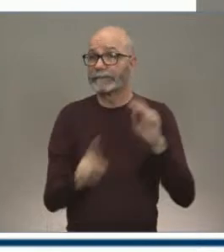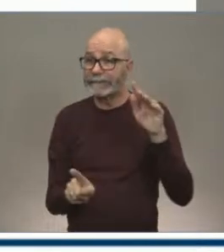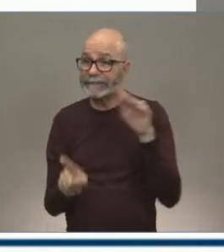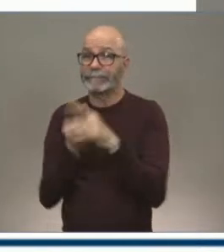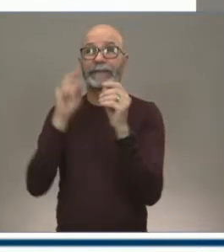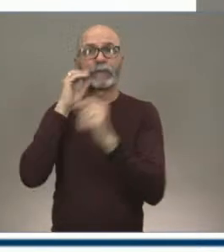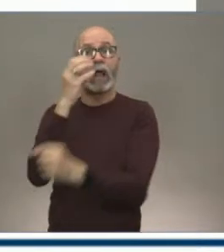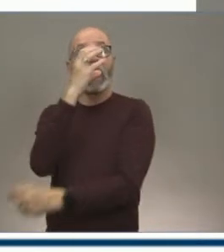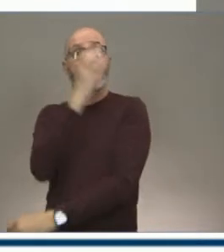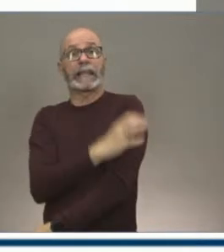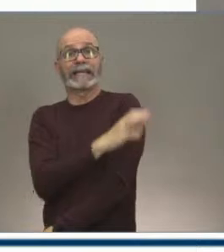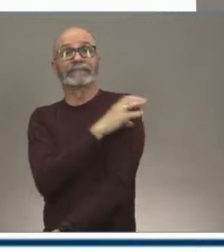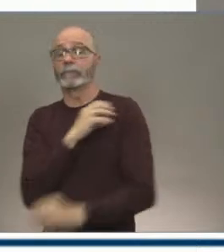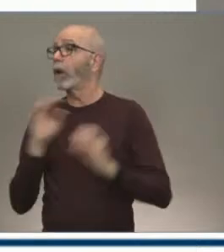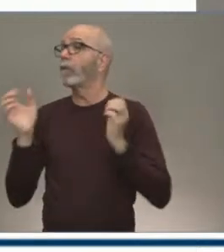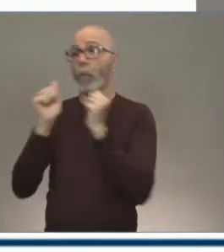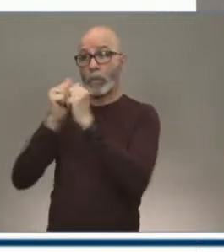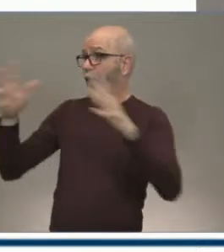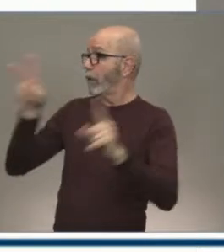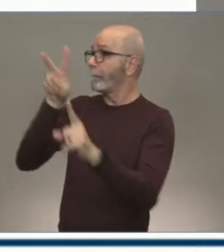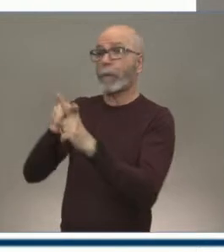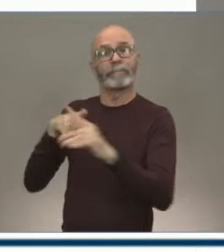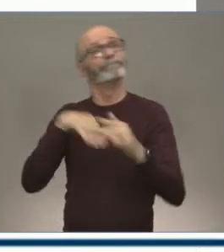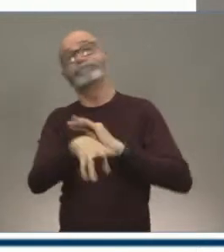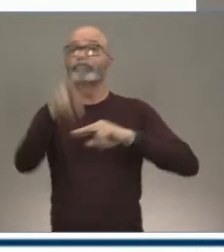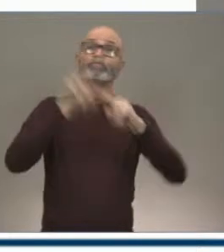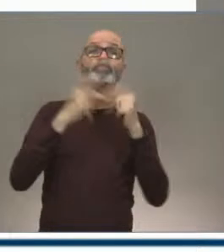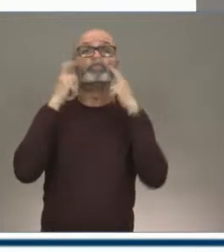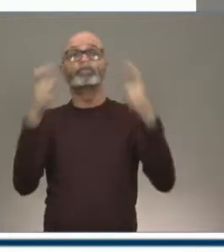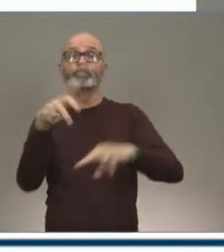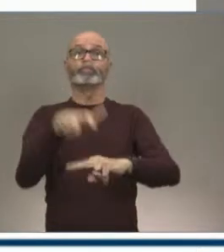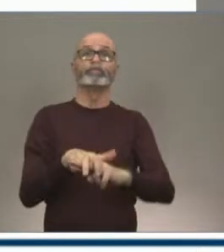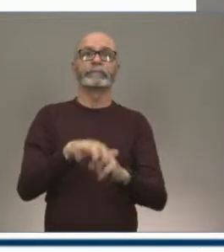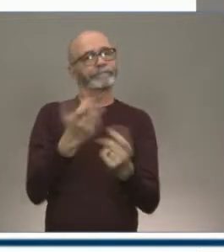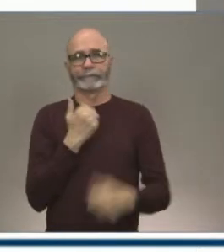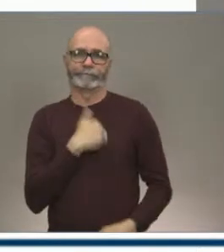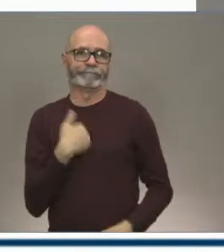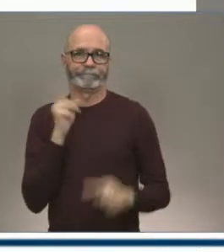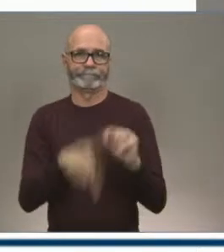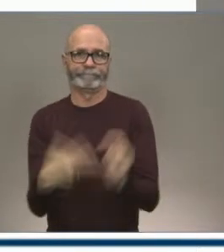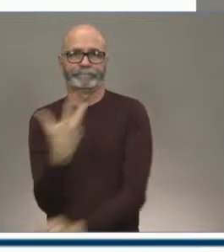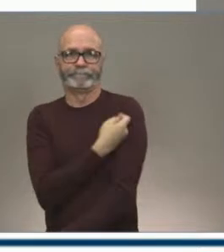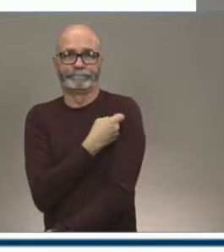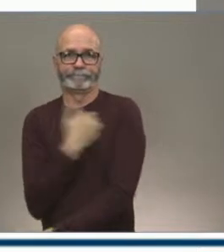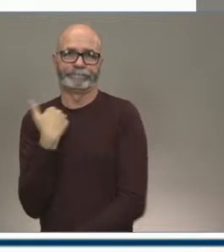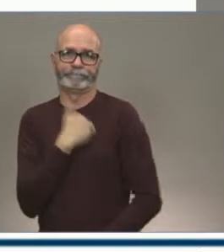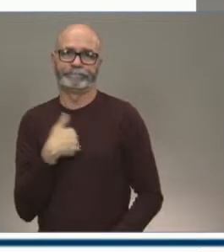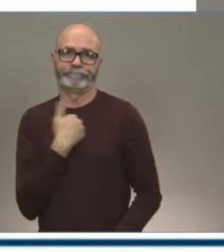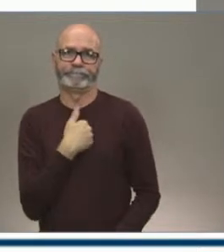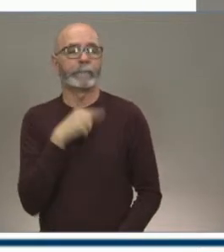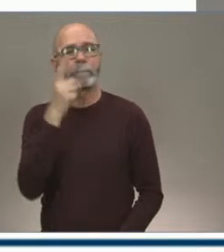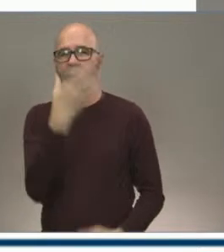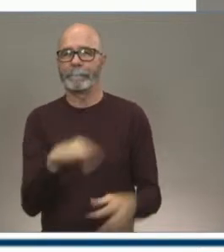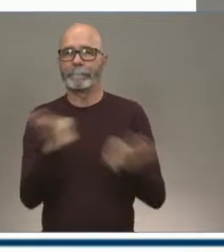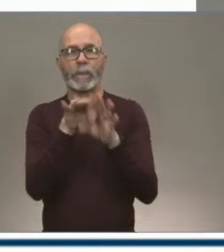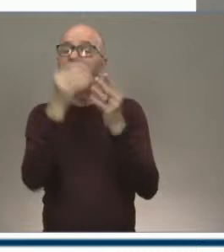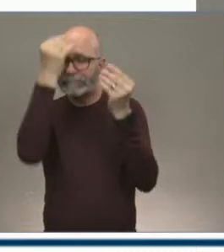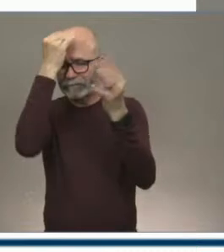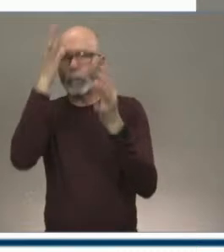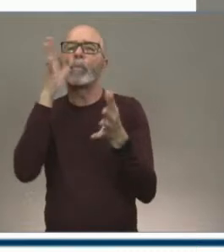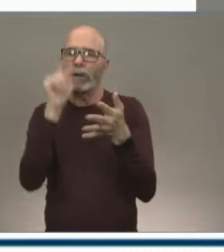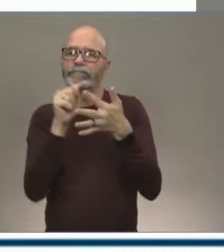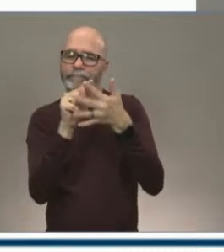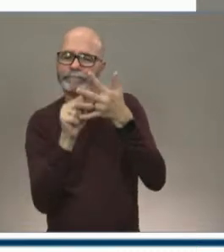be able to vaccinate you. And again, much more information will be coming on this, and everybody who's eligible will get a